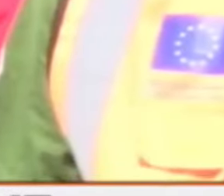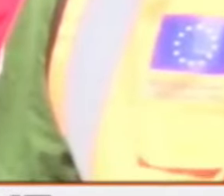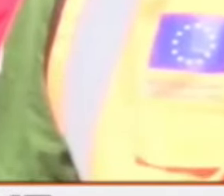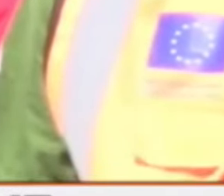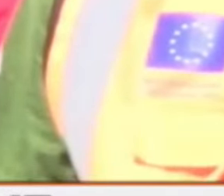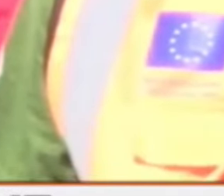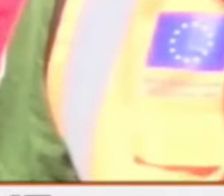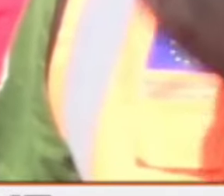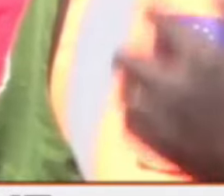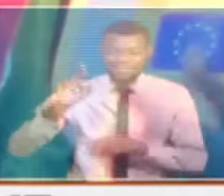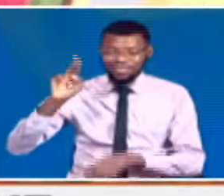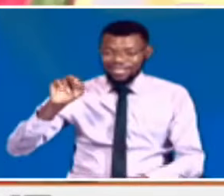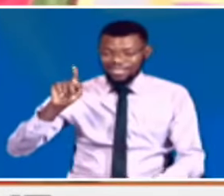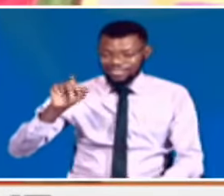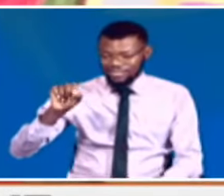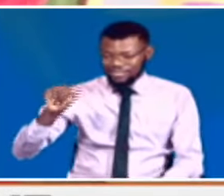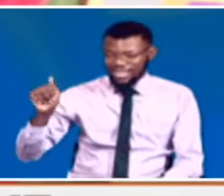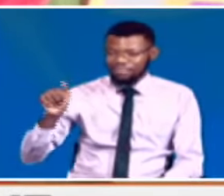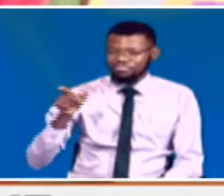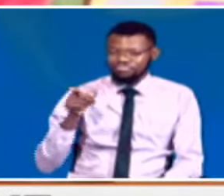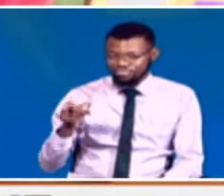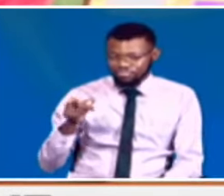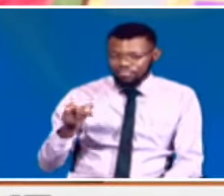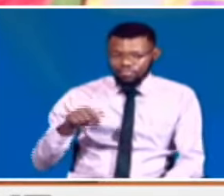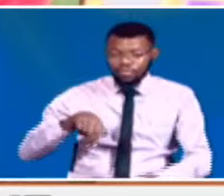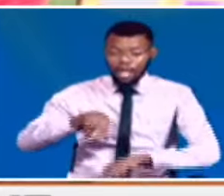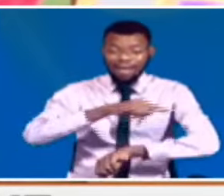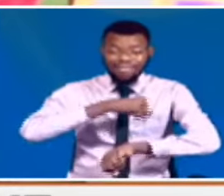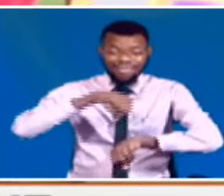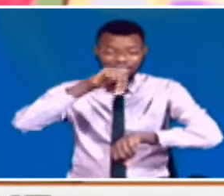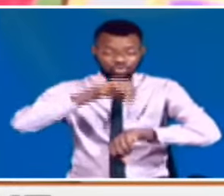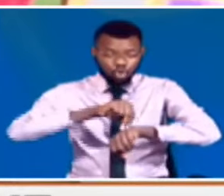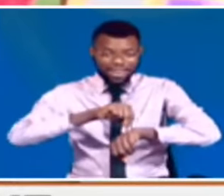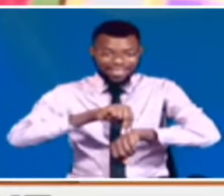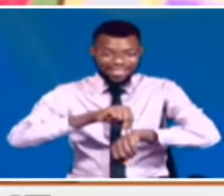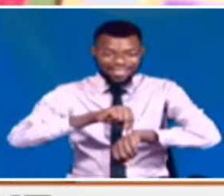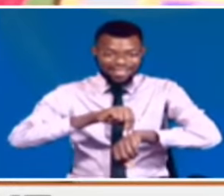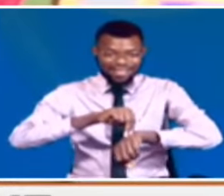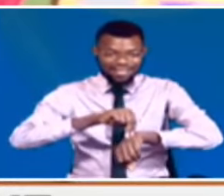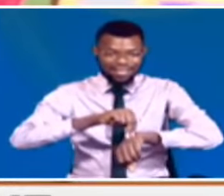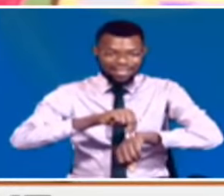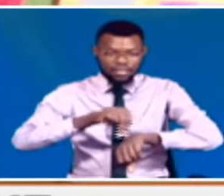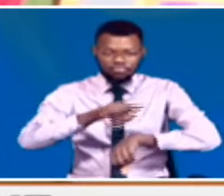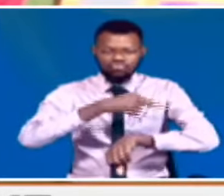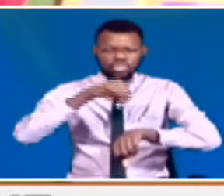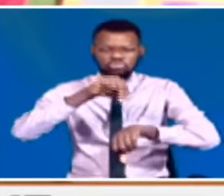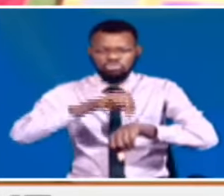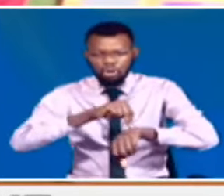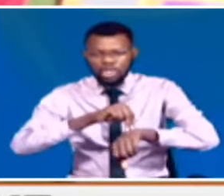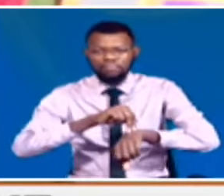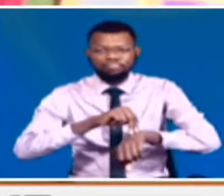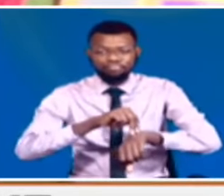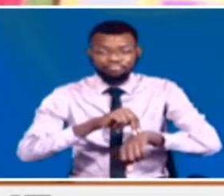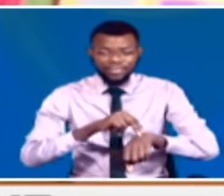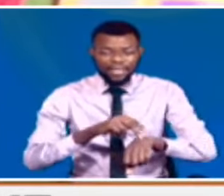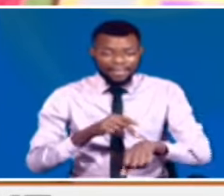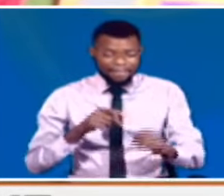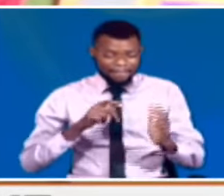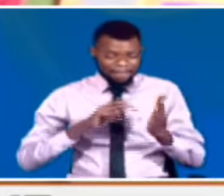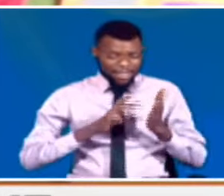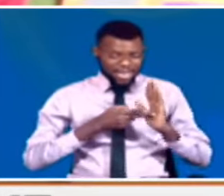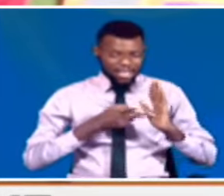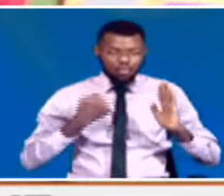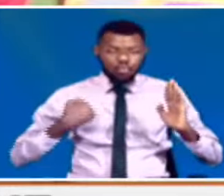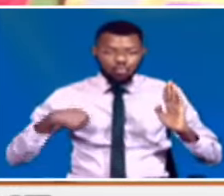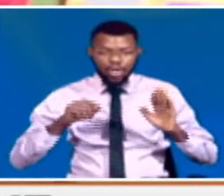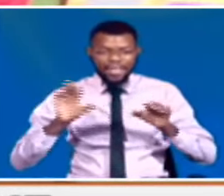Transport Authority is a national body, so we don't quite have, you know, we've not banded it to regions as such, but just to say that we